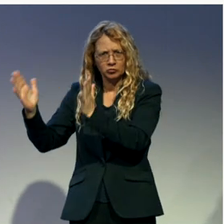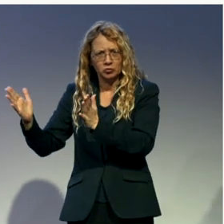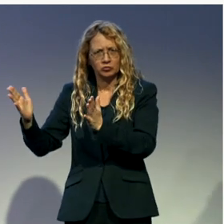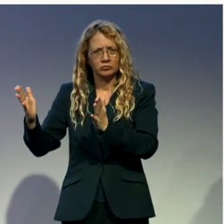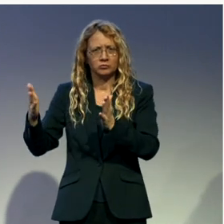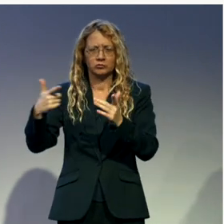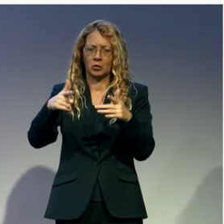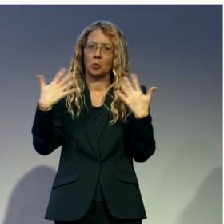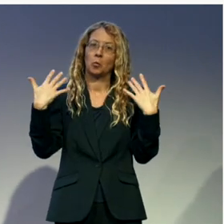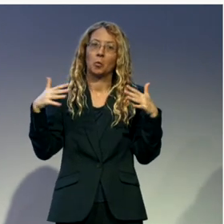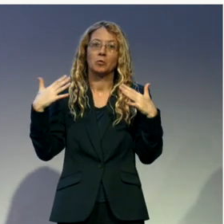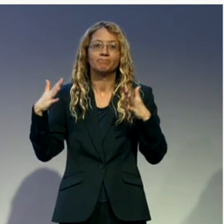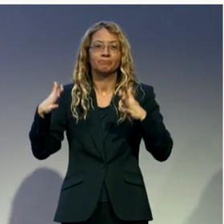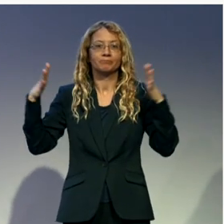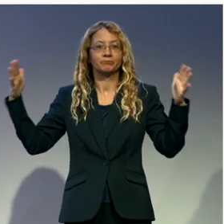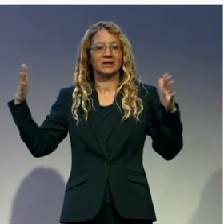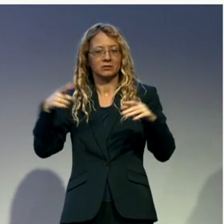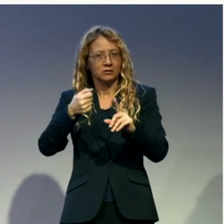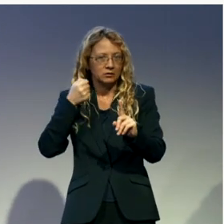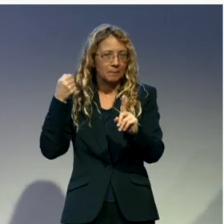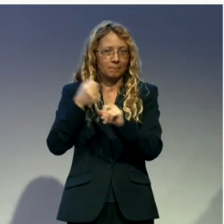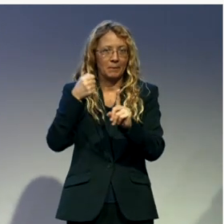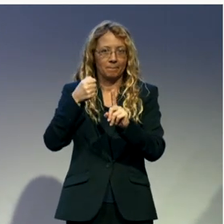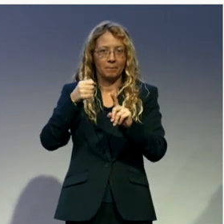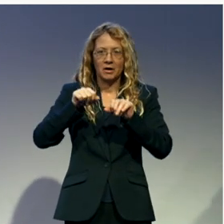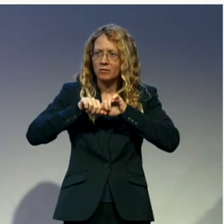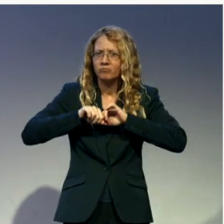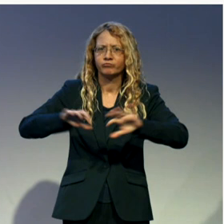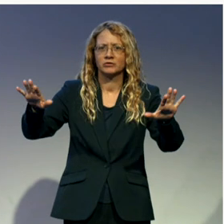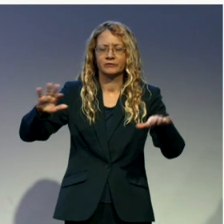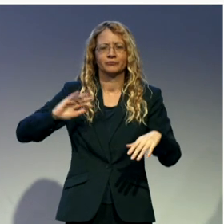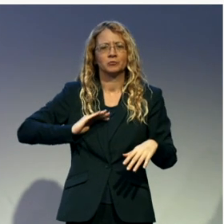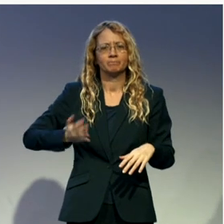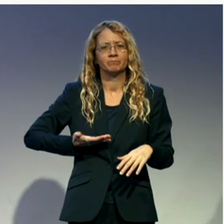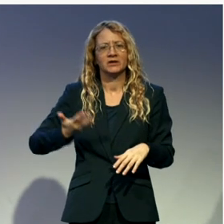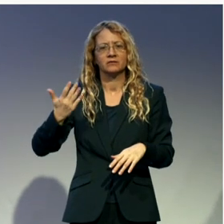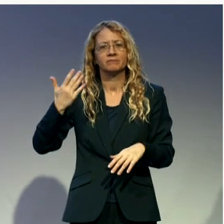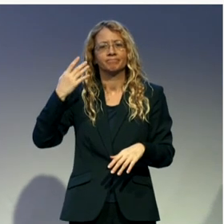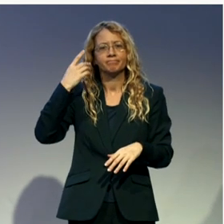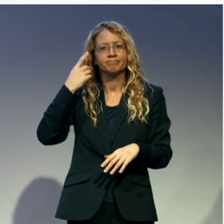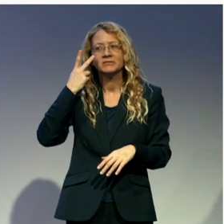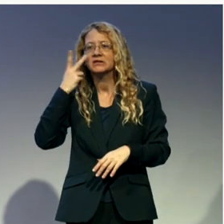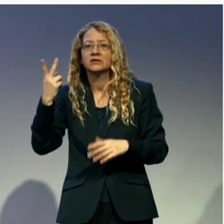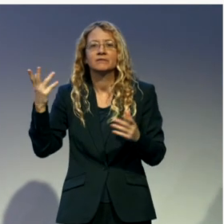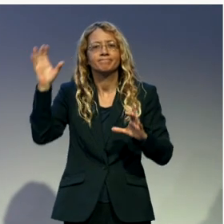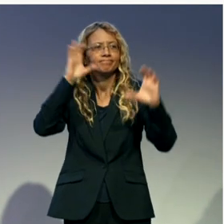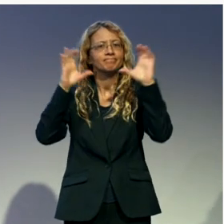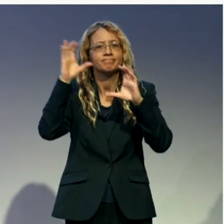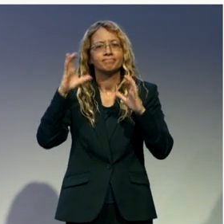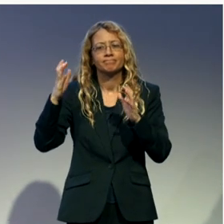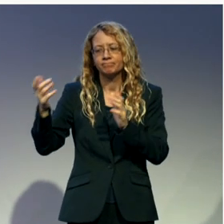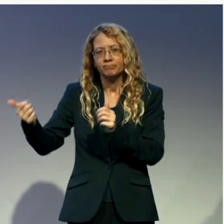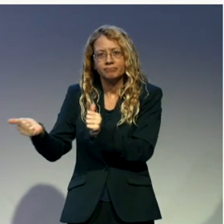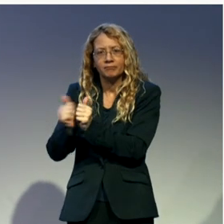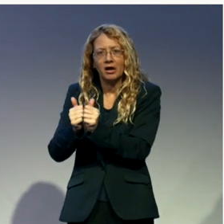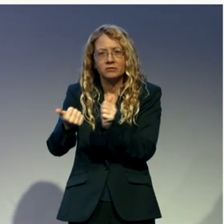to spread that around the world and are looking for partners, is that women are reintegrated into the society and feel now part of